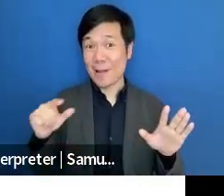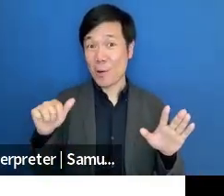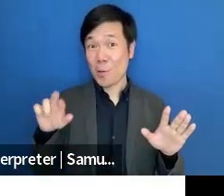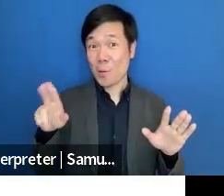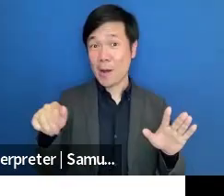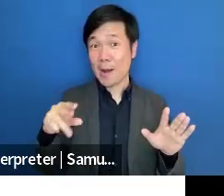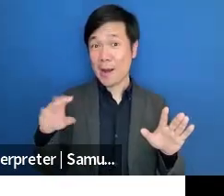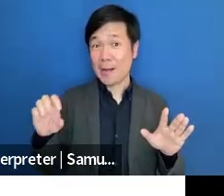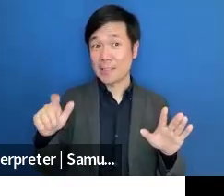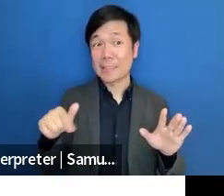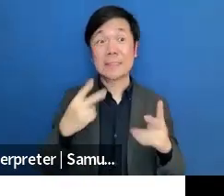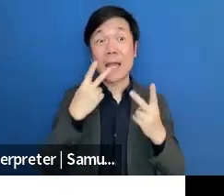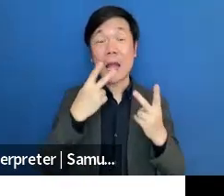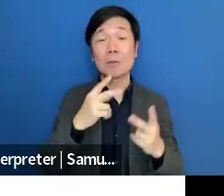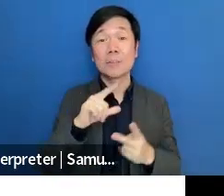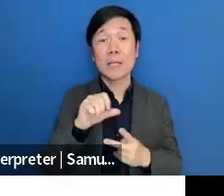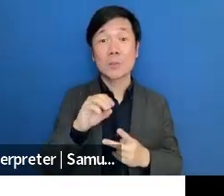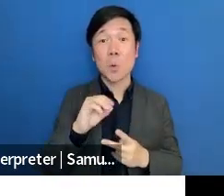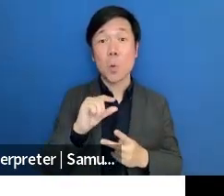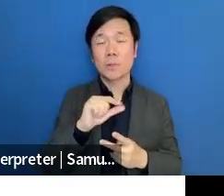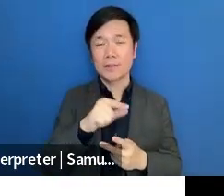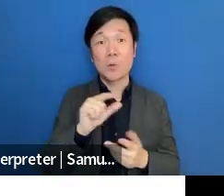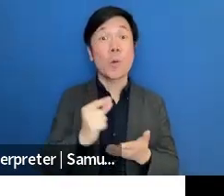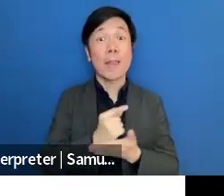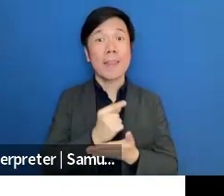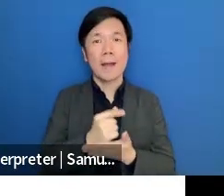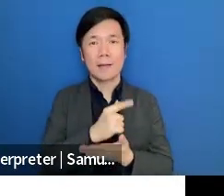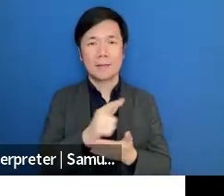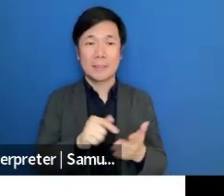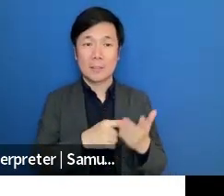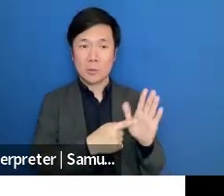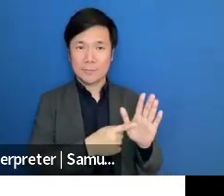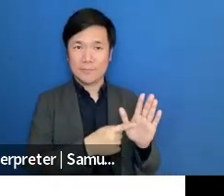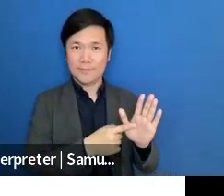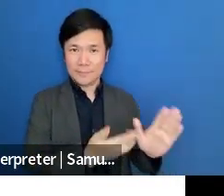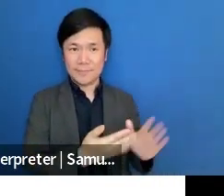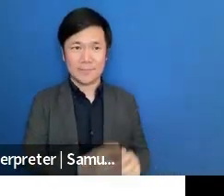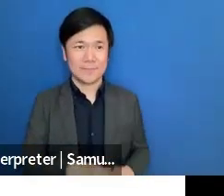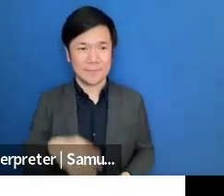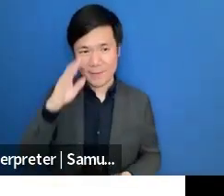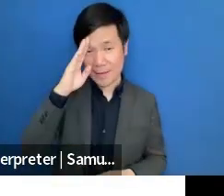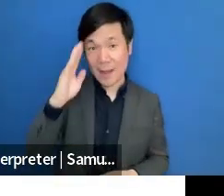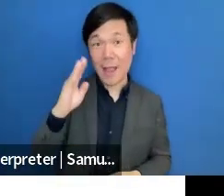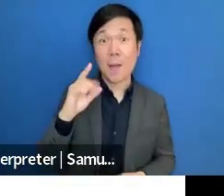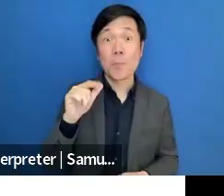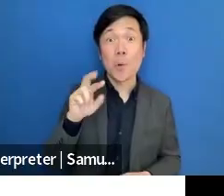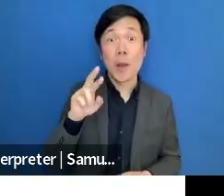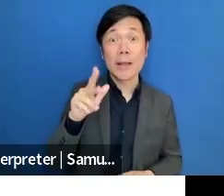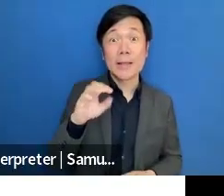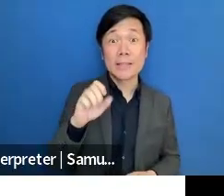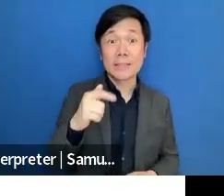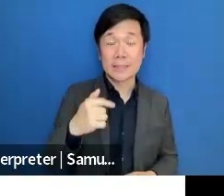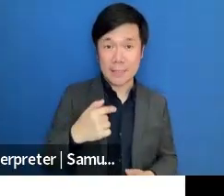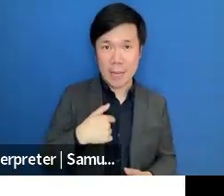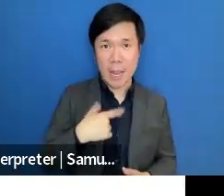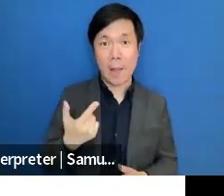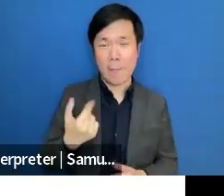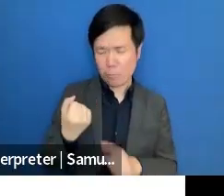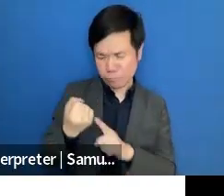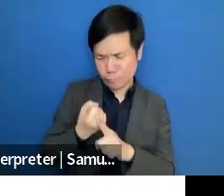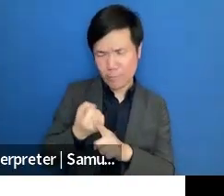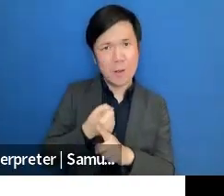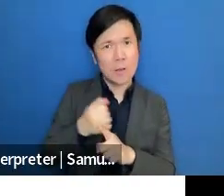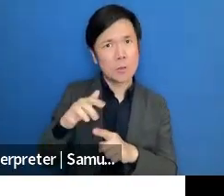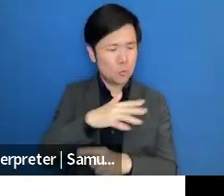civil society engagement in Uganda. Hello everyone, my name is Grace Naiga. I'm a social justice advocate